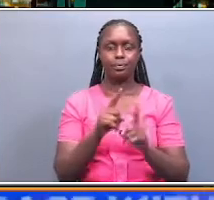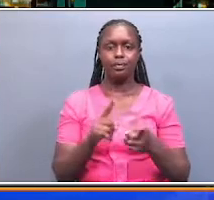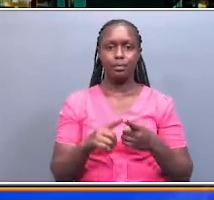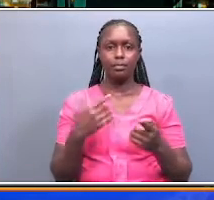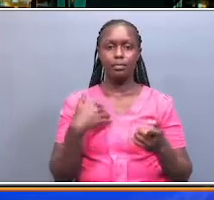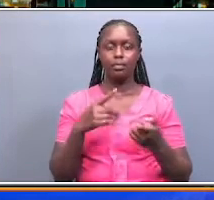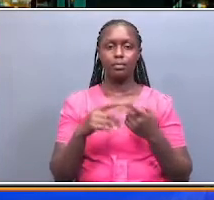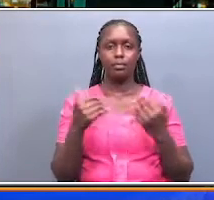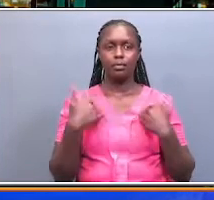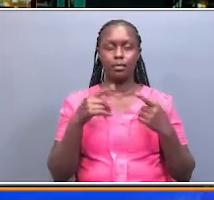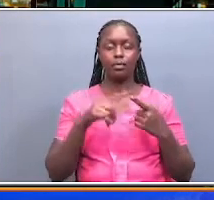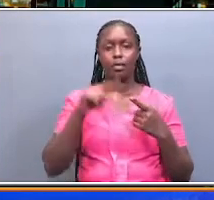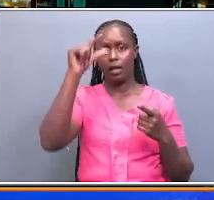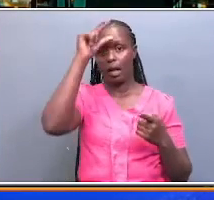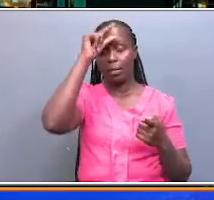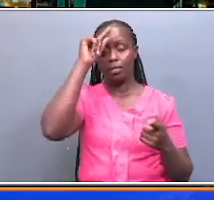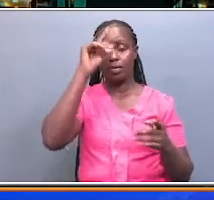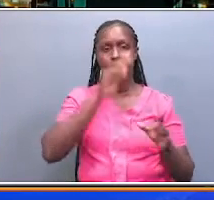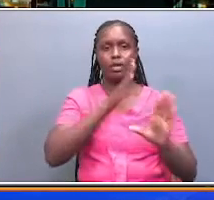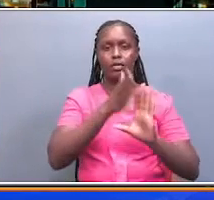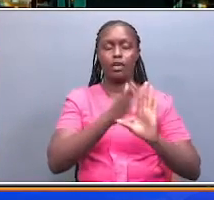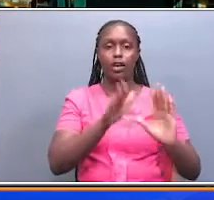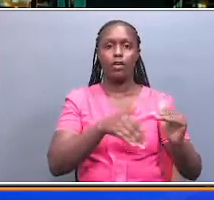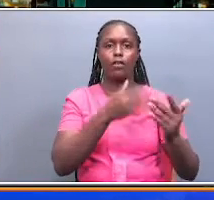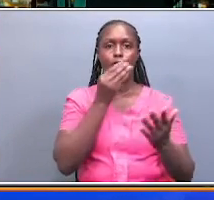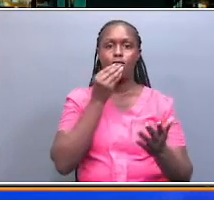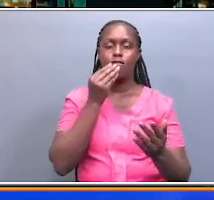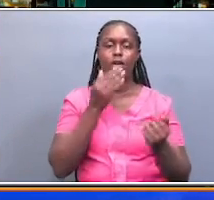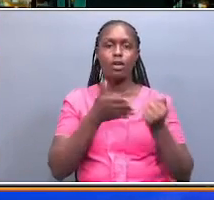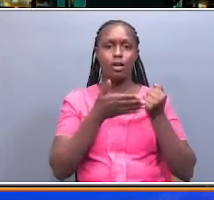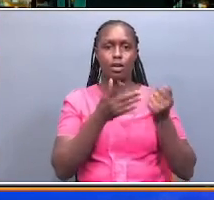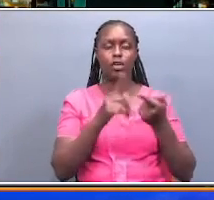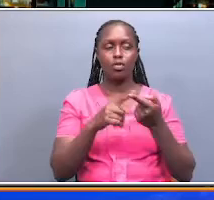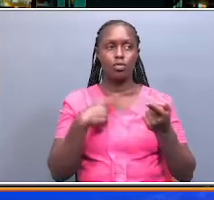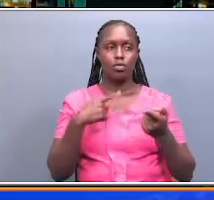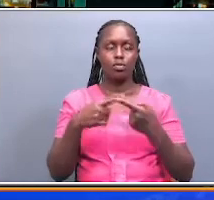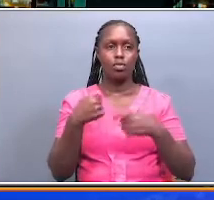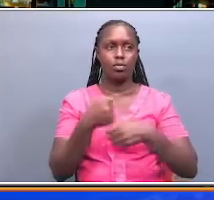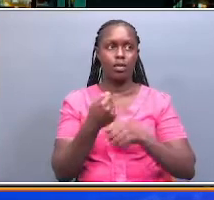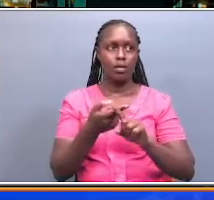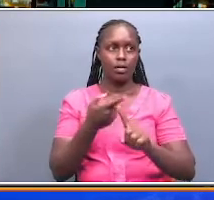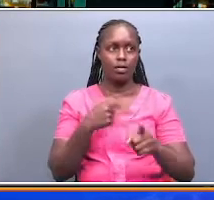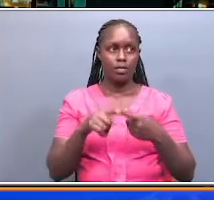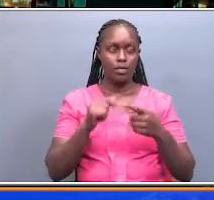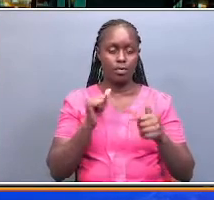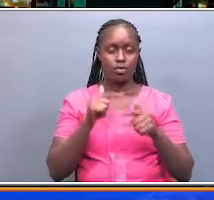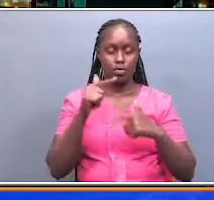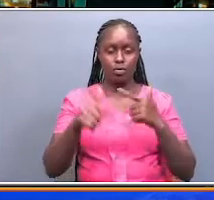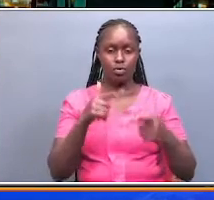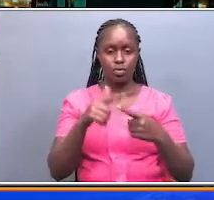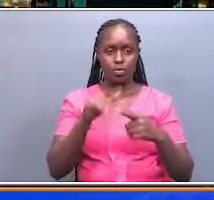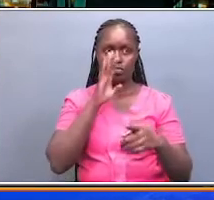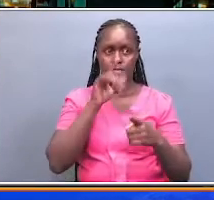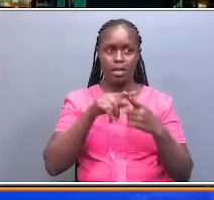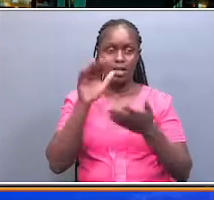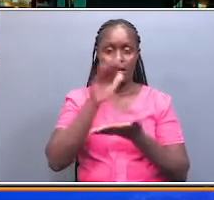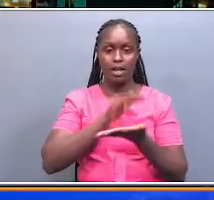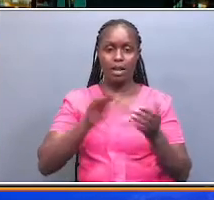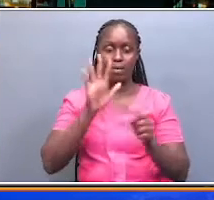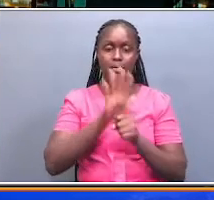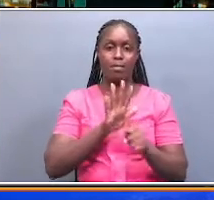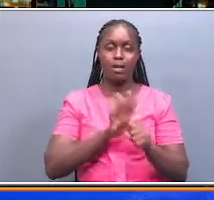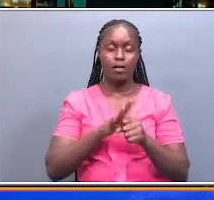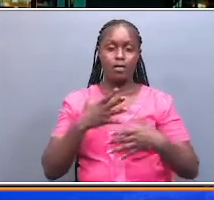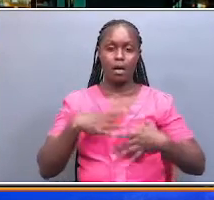have appealed to the government to intervene and offer food aid to cushion them from drought that continues to ravage the area. Majority of residents have